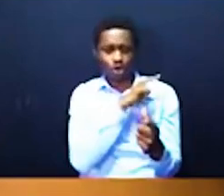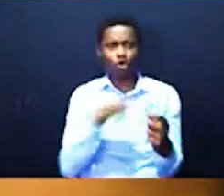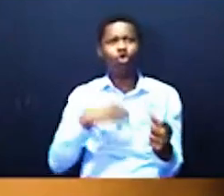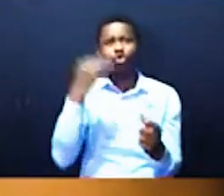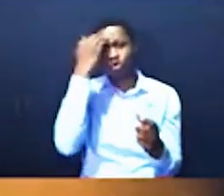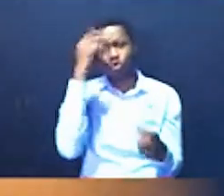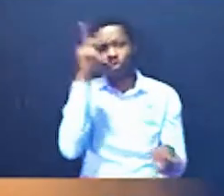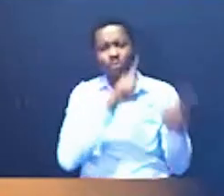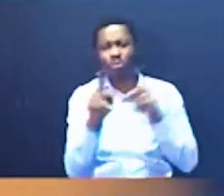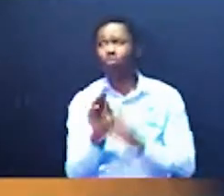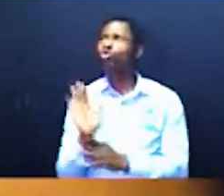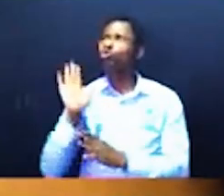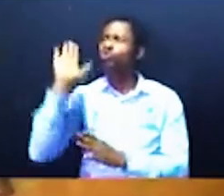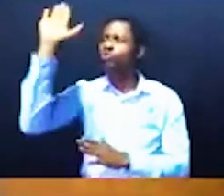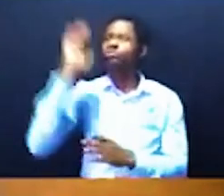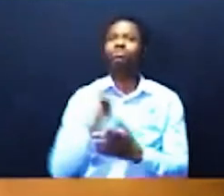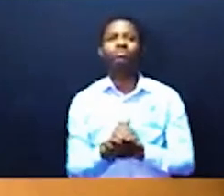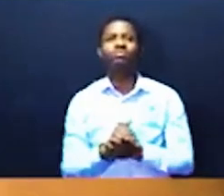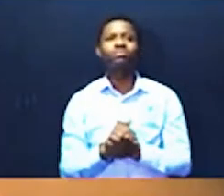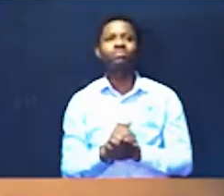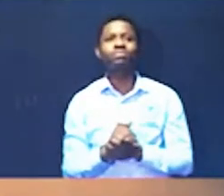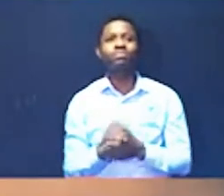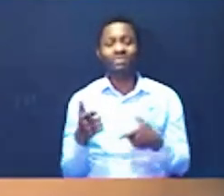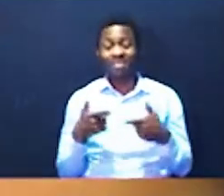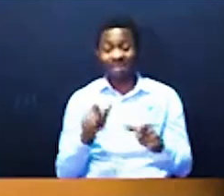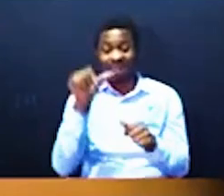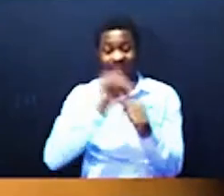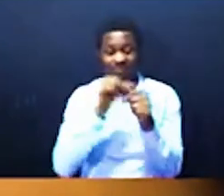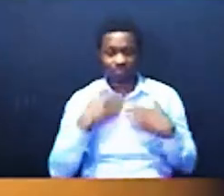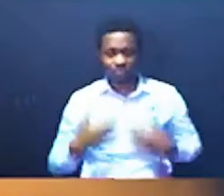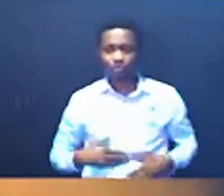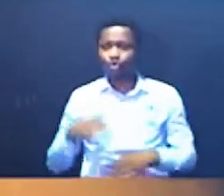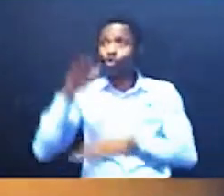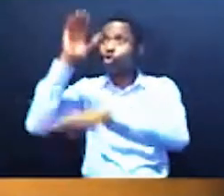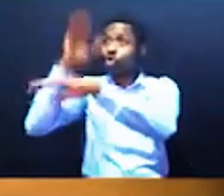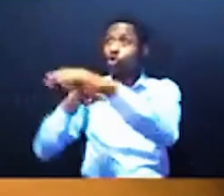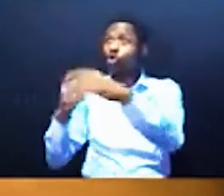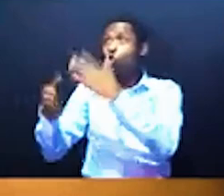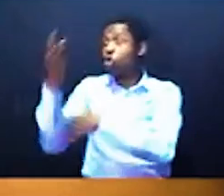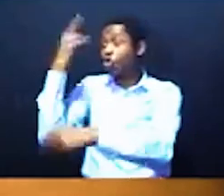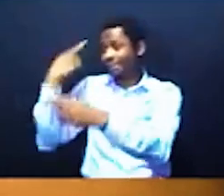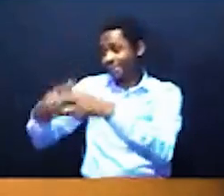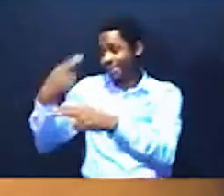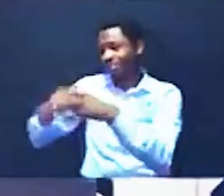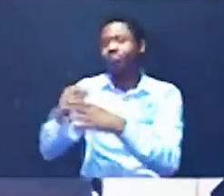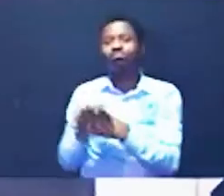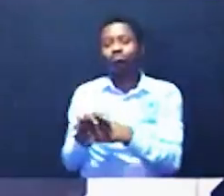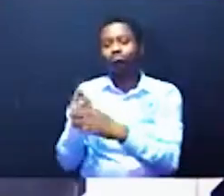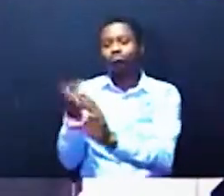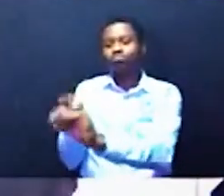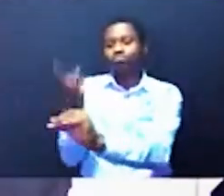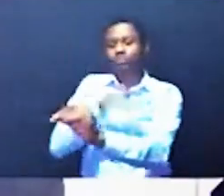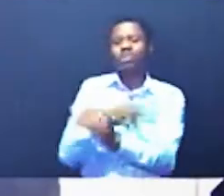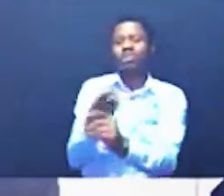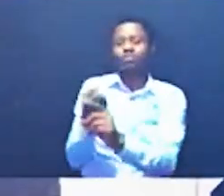his. Let everyone that mentions the name of the Lord depart